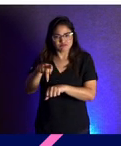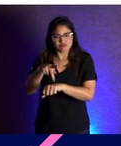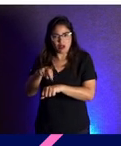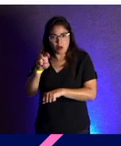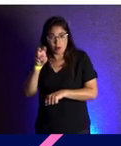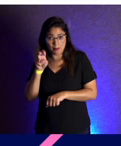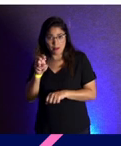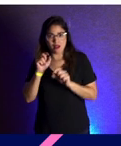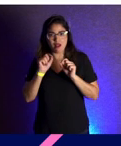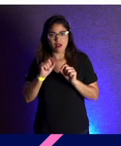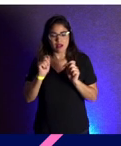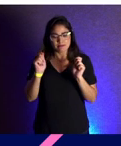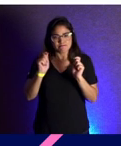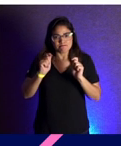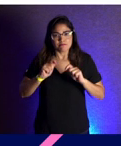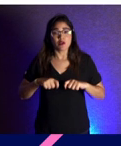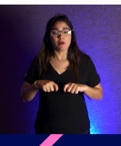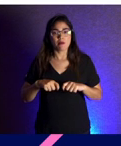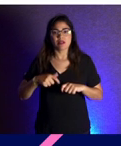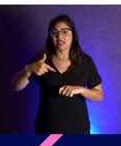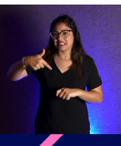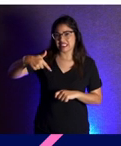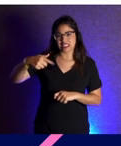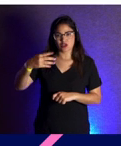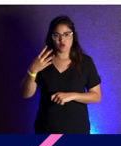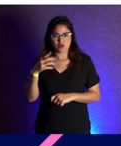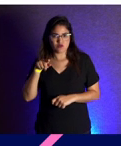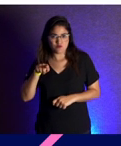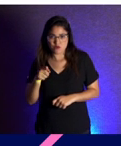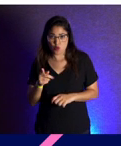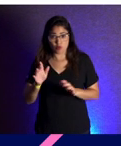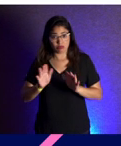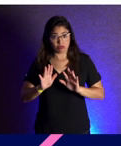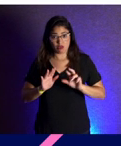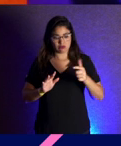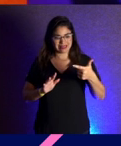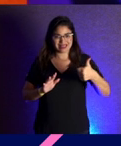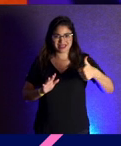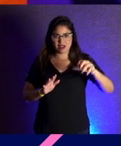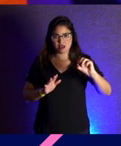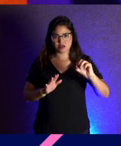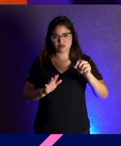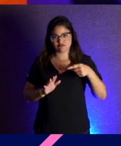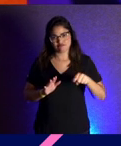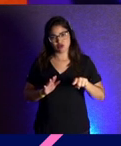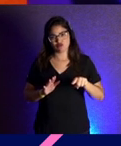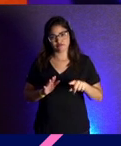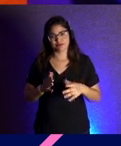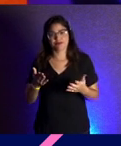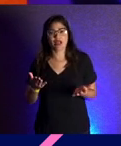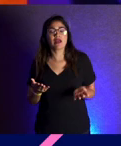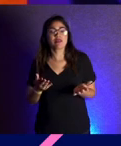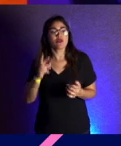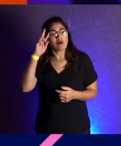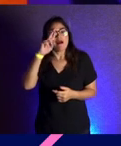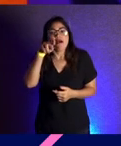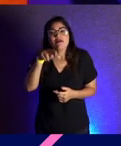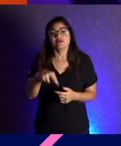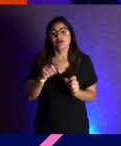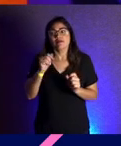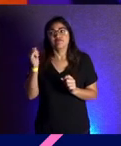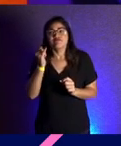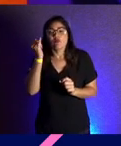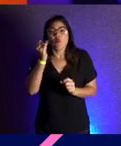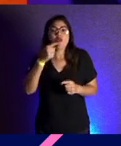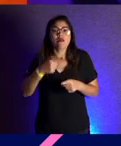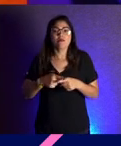number of codes was not 7,400, but rather about 10,000. And the reason that's important is that if we don't divide by the number of years that it takes